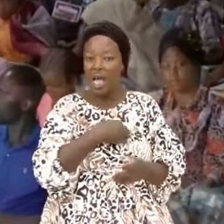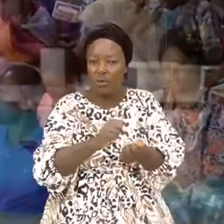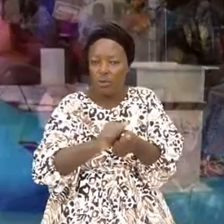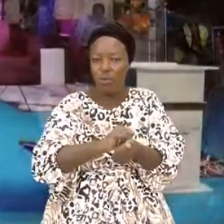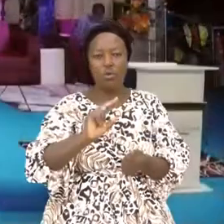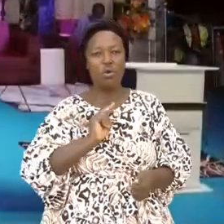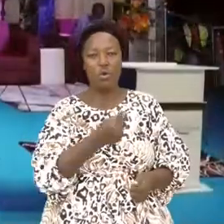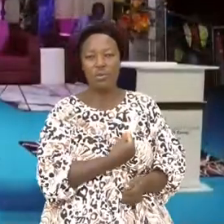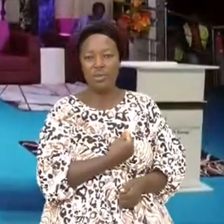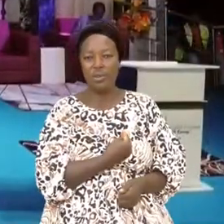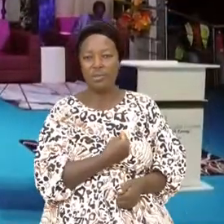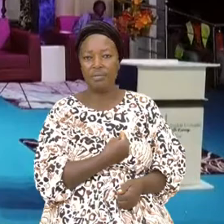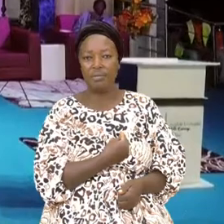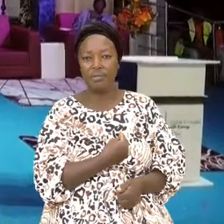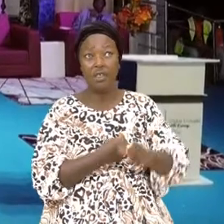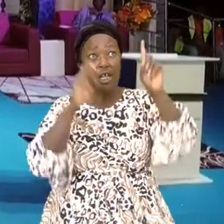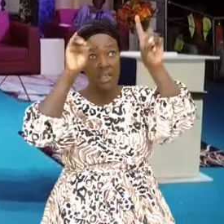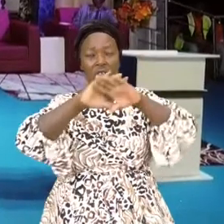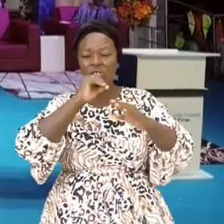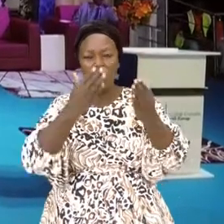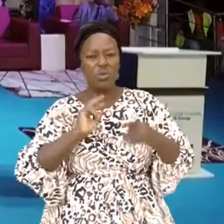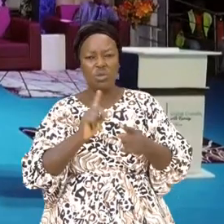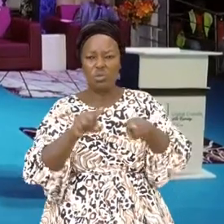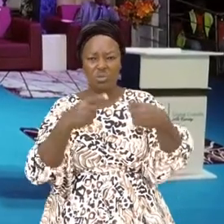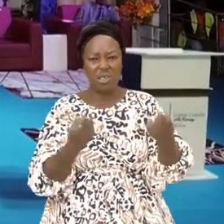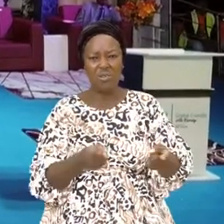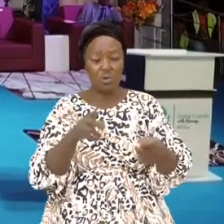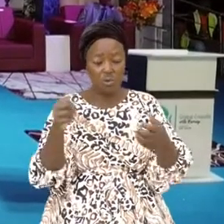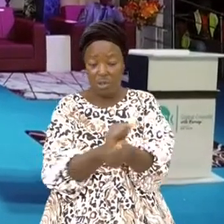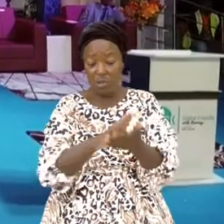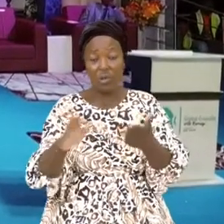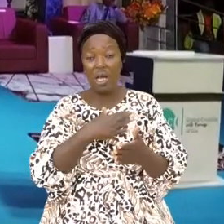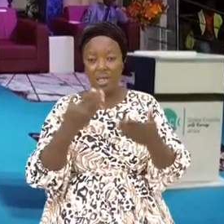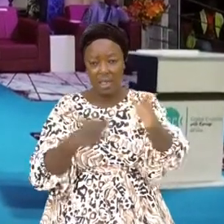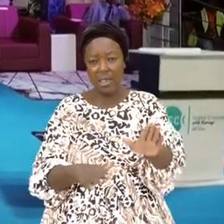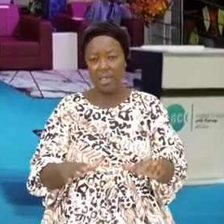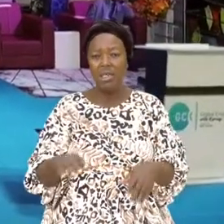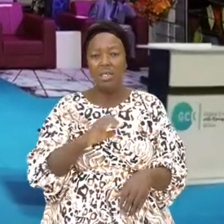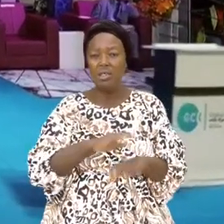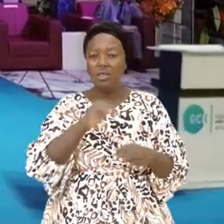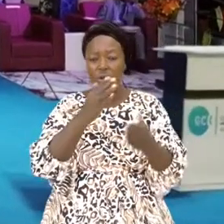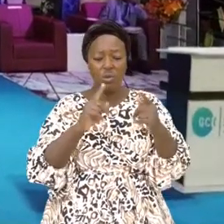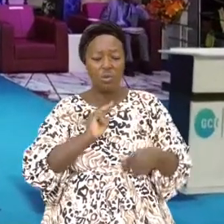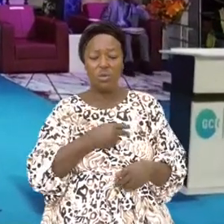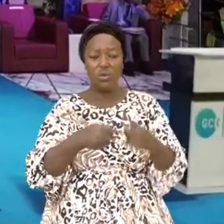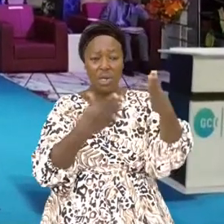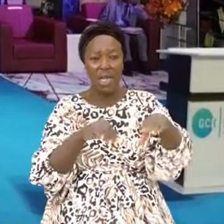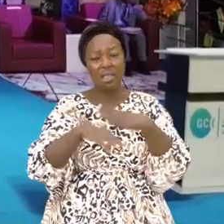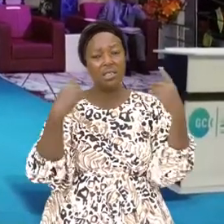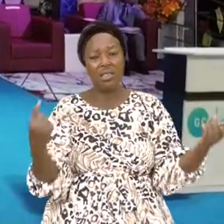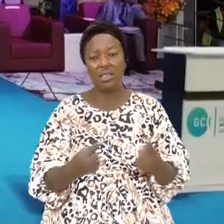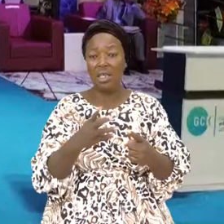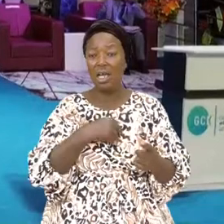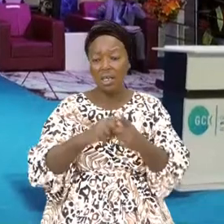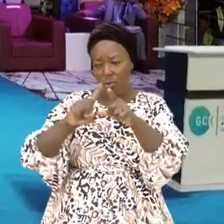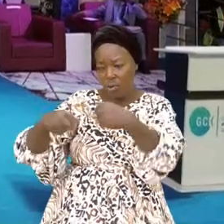washed us. He doesn't want us to perish. He doesn't want us to die in sin and go to